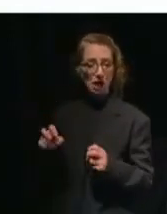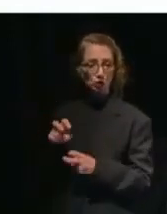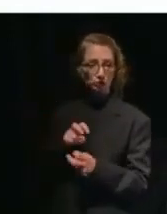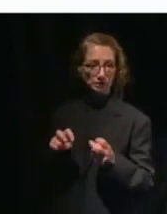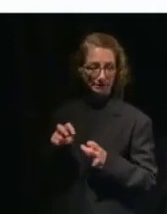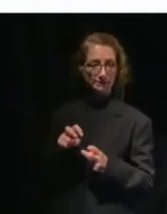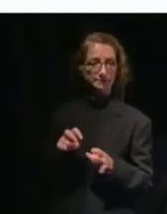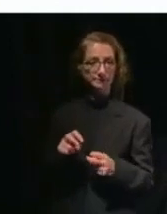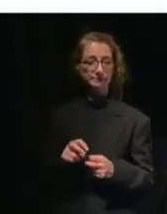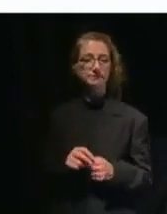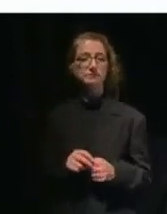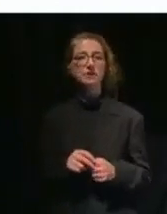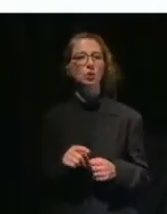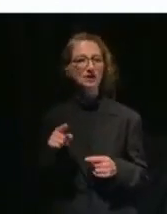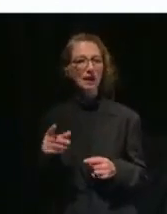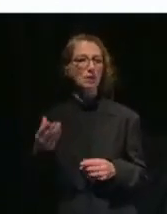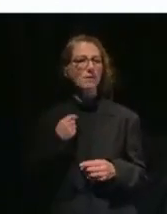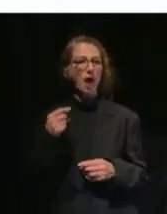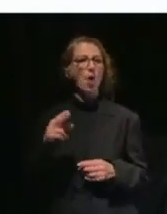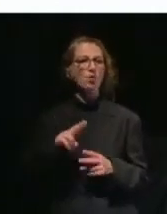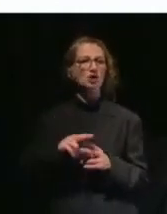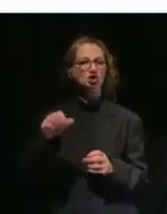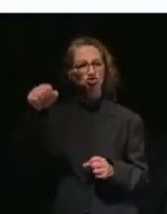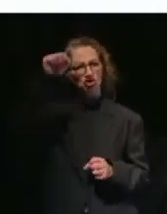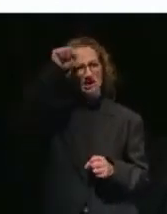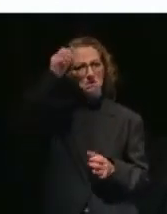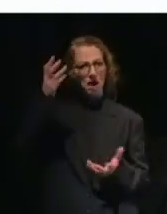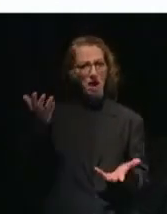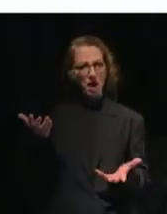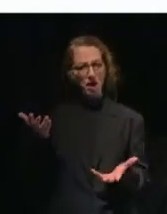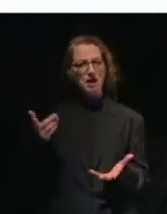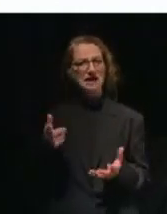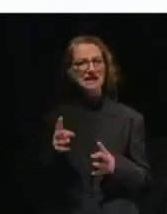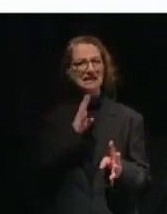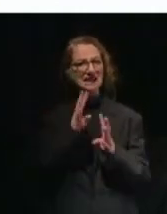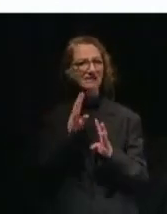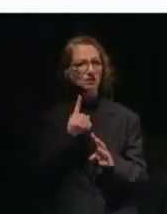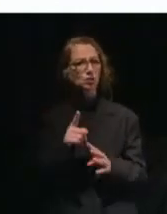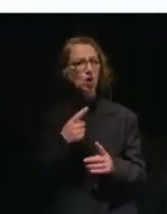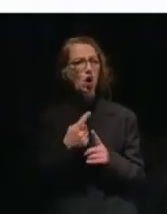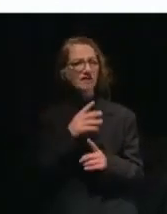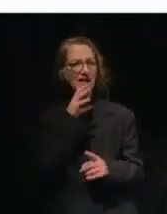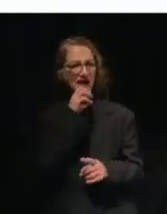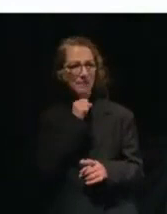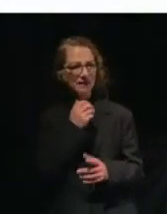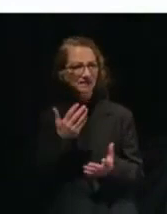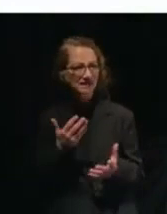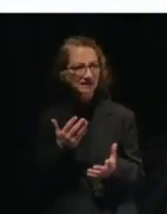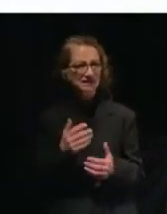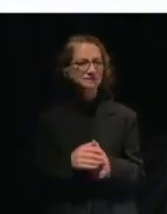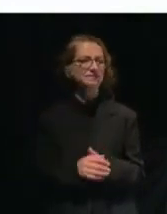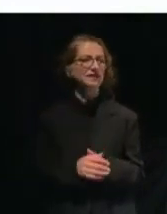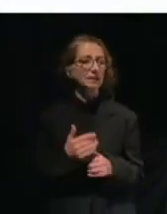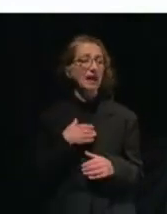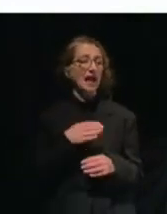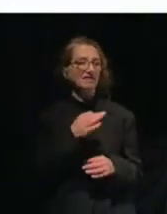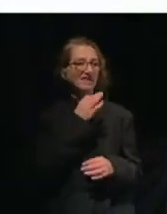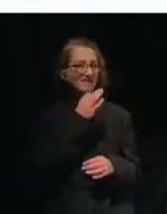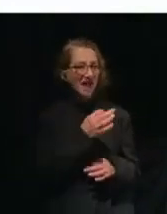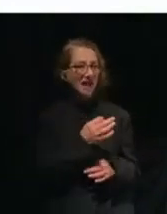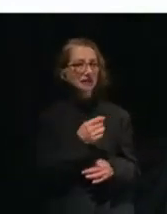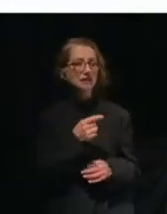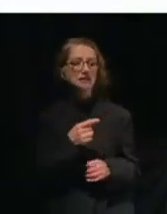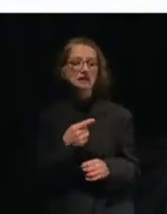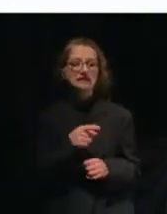It's important that when people do this, they have to think about, oh, well, this means for my KSK membership. It was very